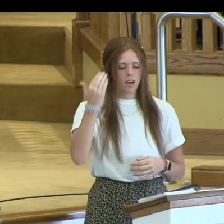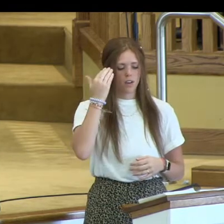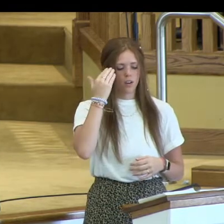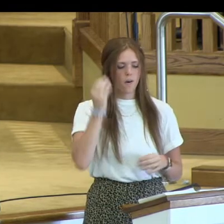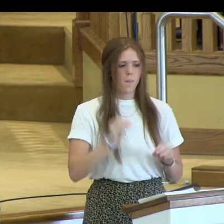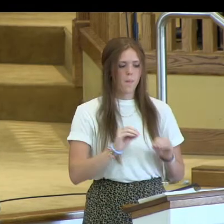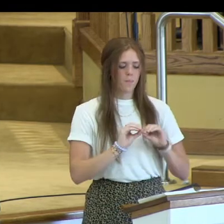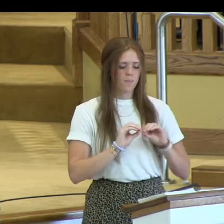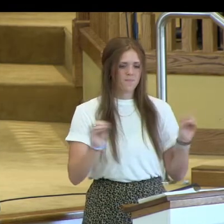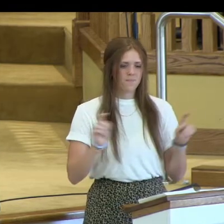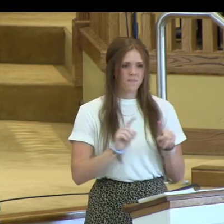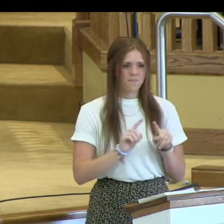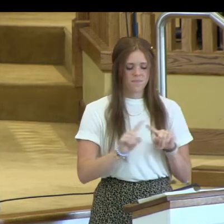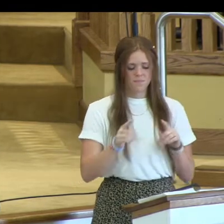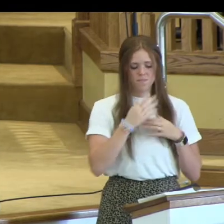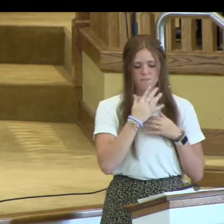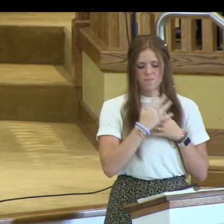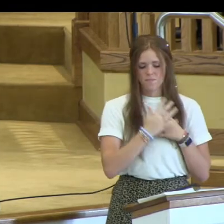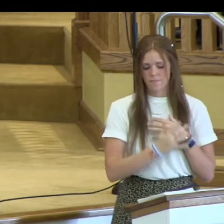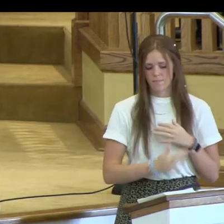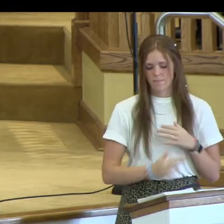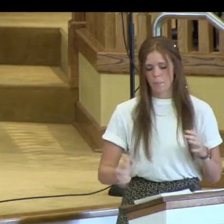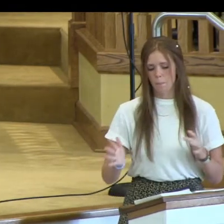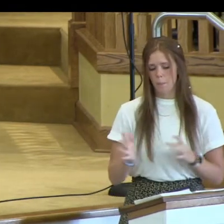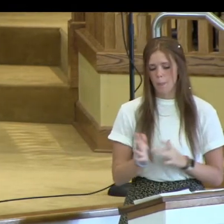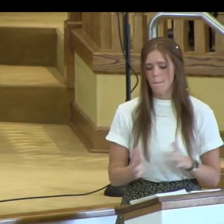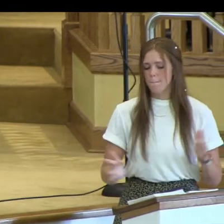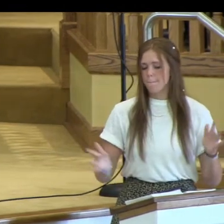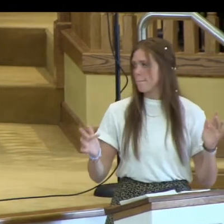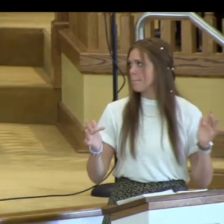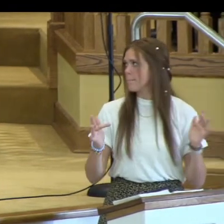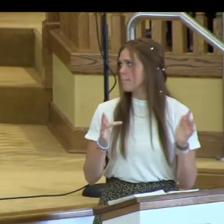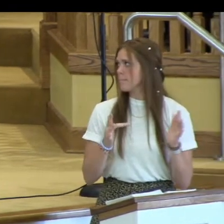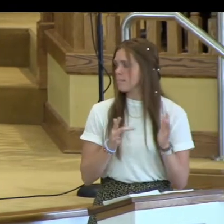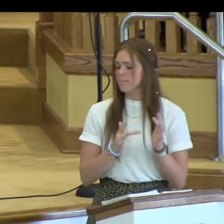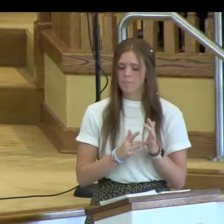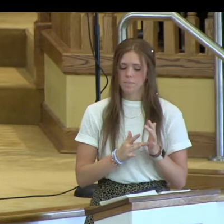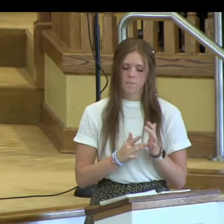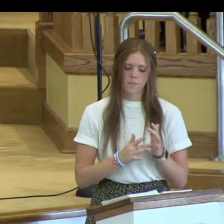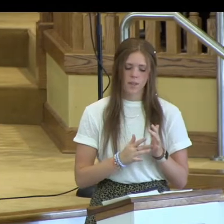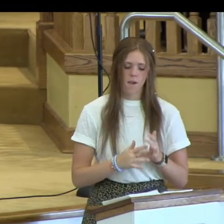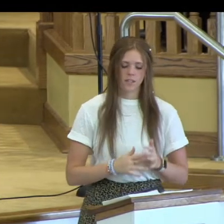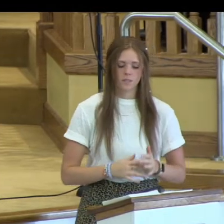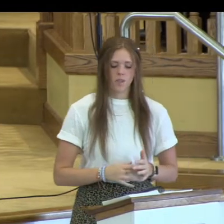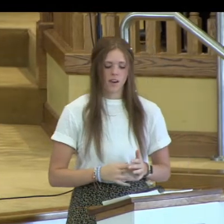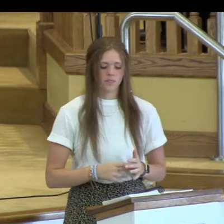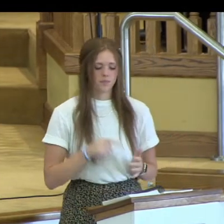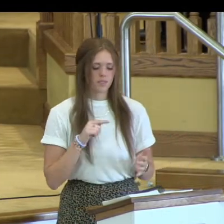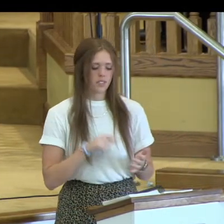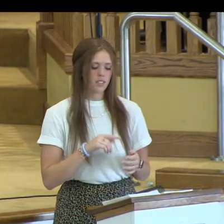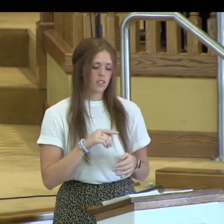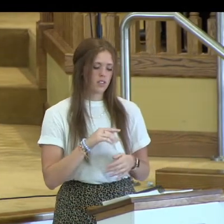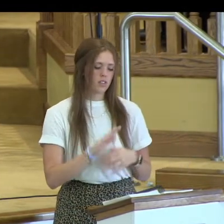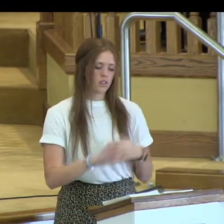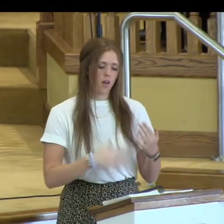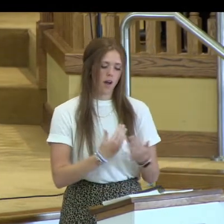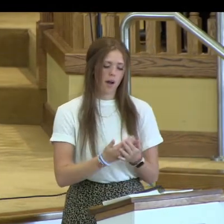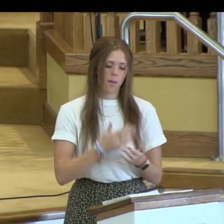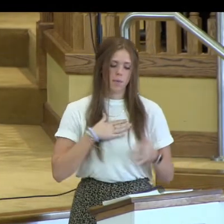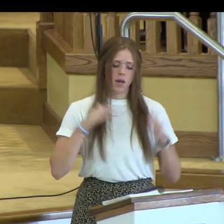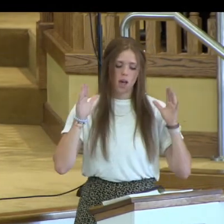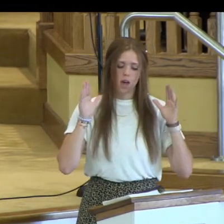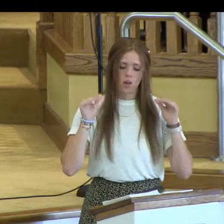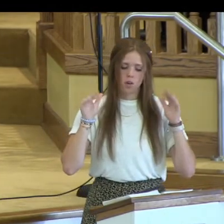I know, nothing but the blood of Jesus. On the last verse, this is